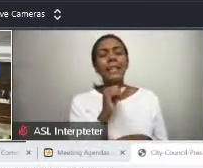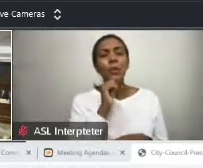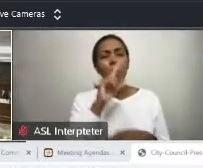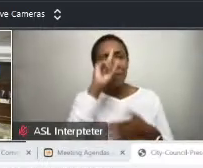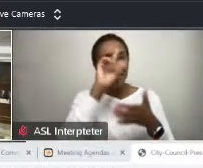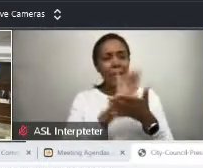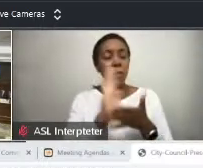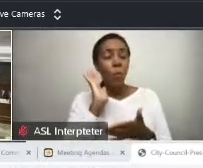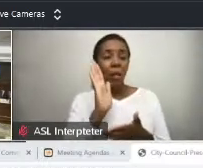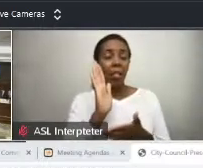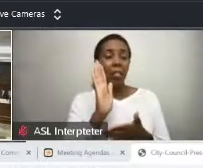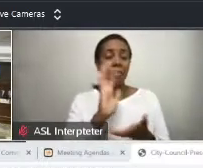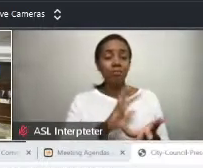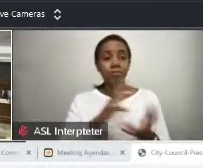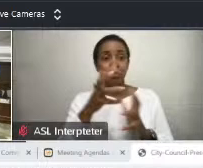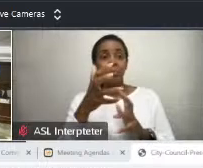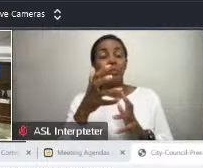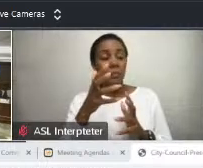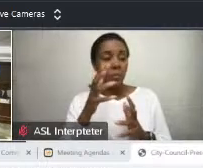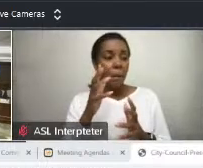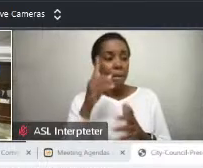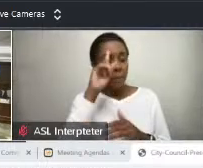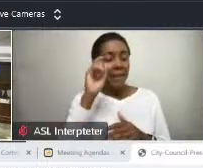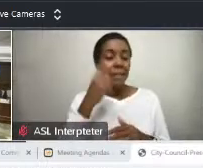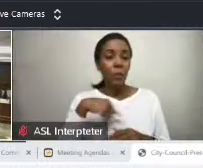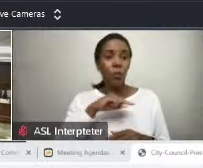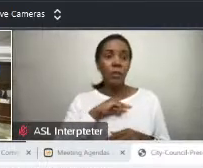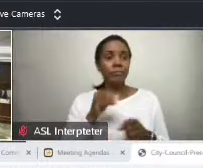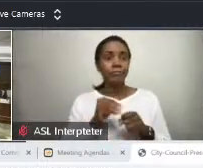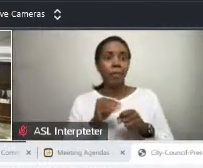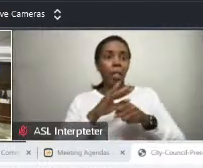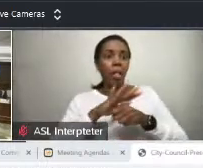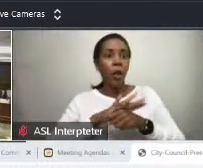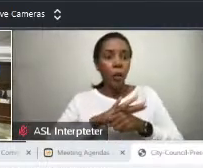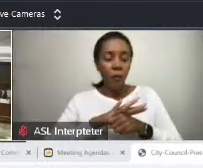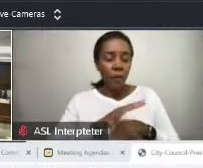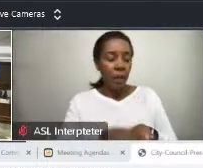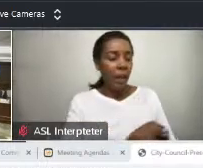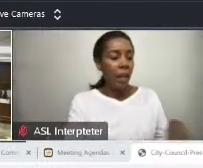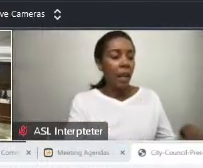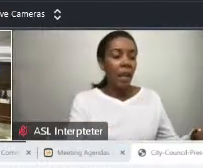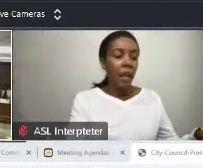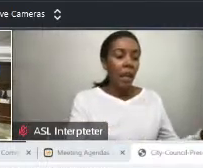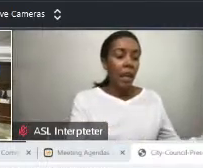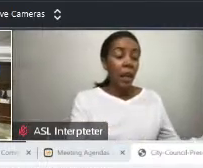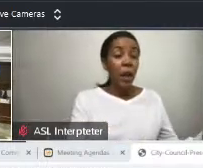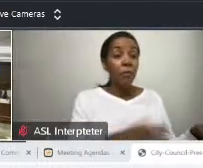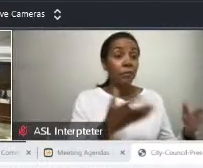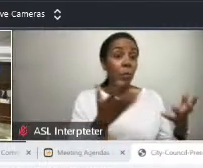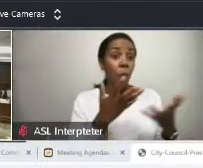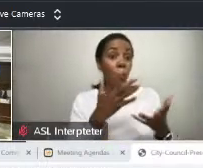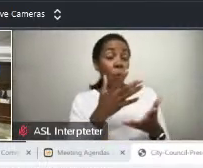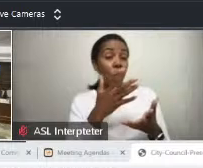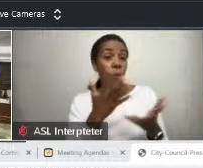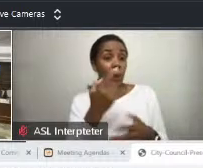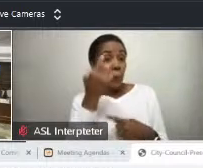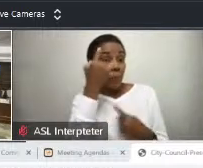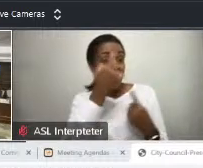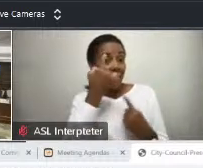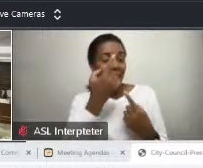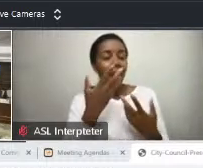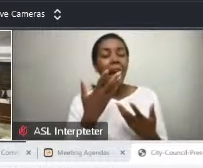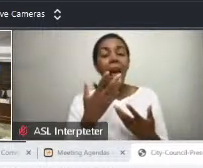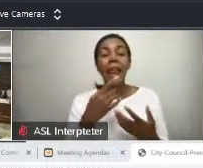I think when we were dealing with COVID-19, majority of this body looked at Dr. Warren and said, "What do you think?" And